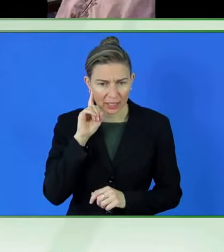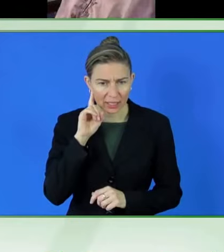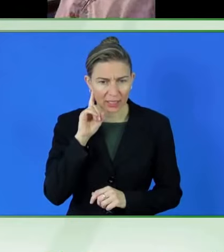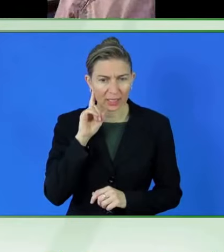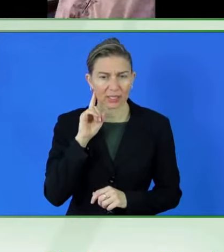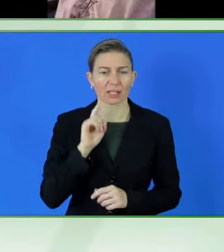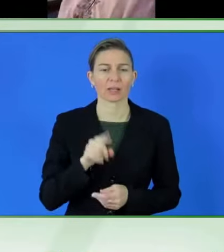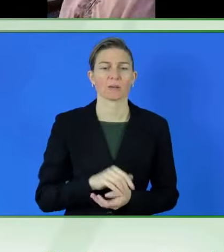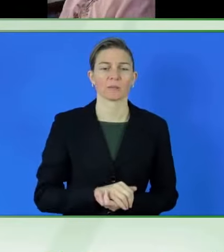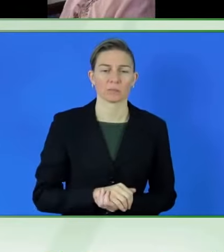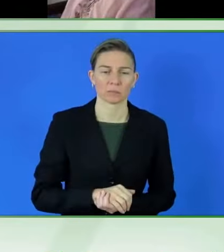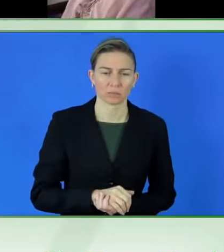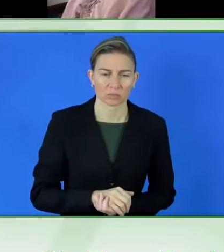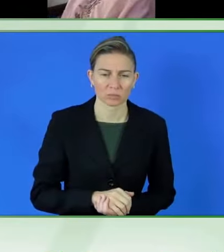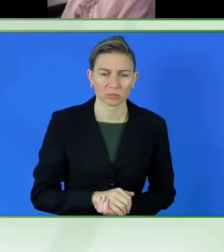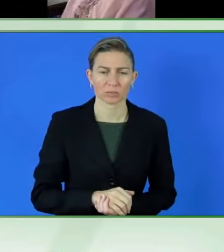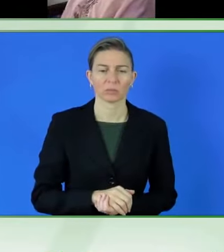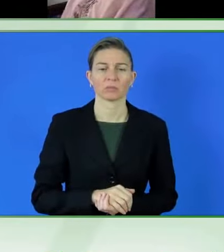Thank you,